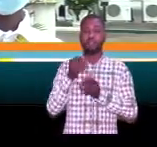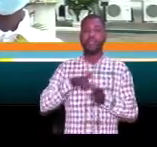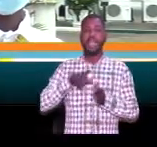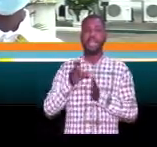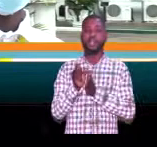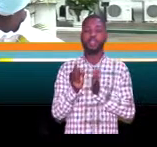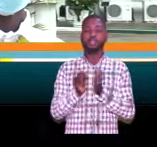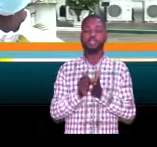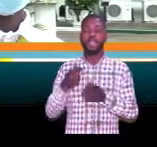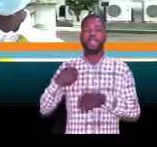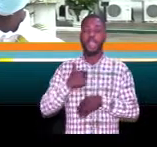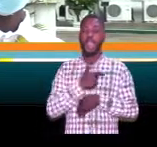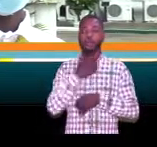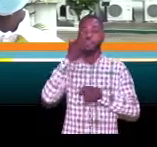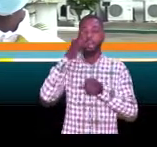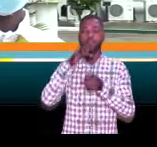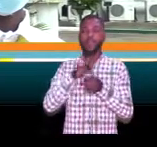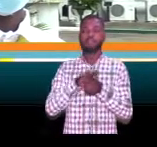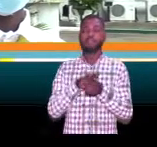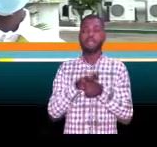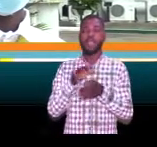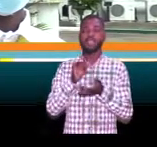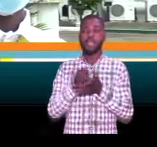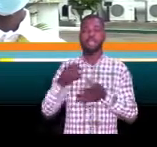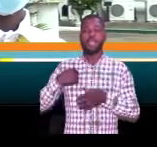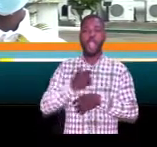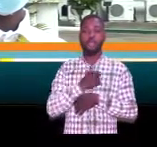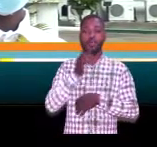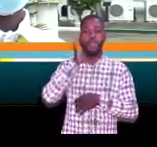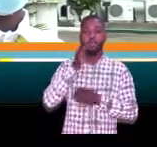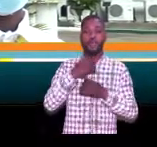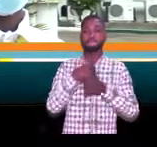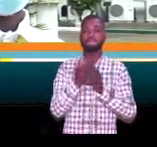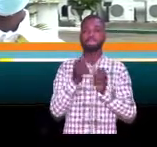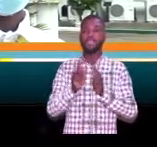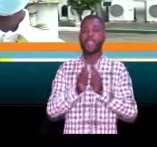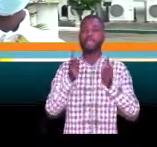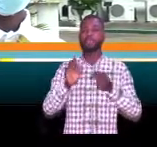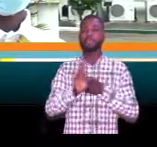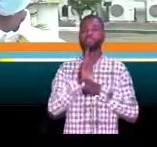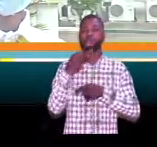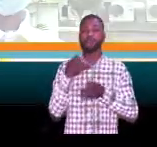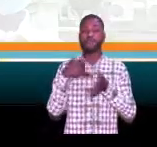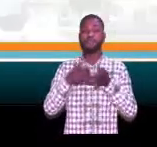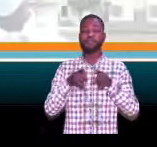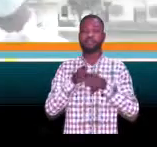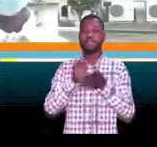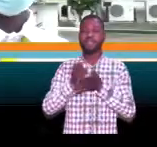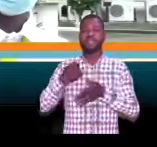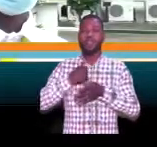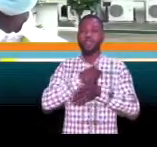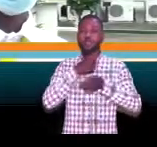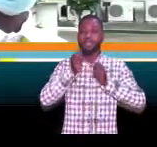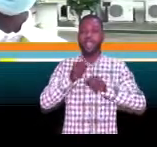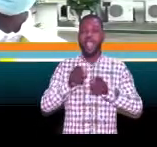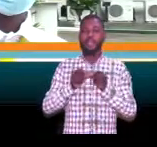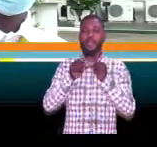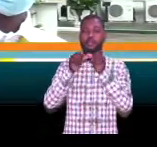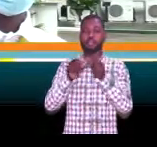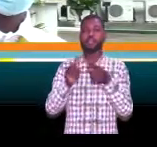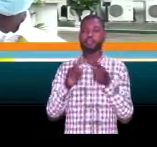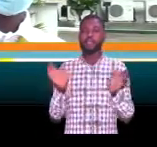State, we promise that we'll make great use of it so that we can continue